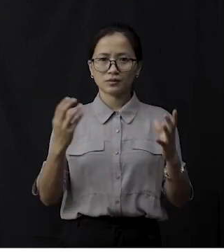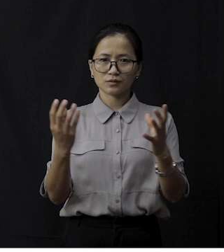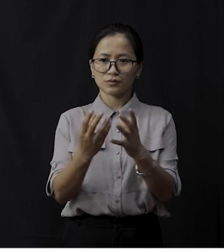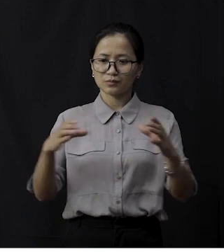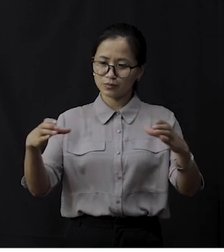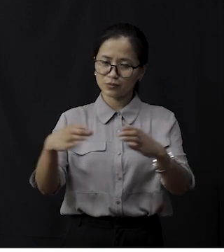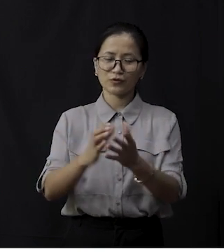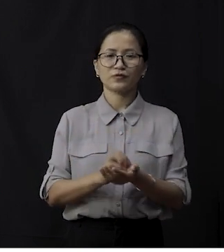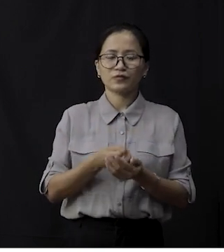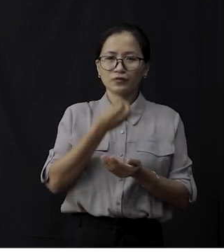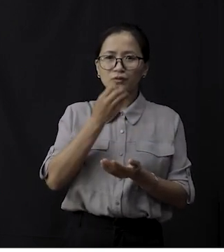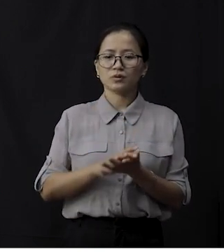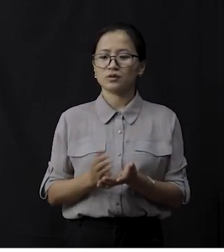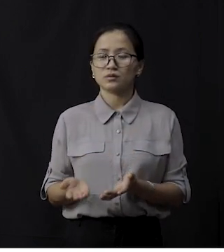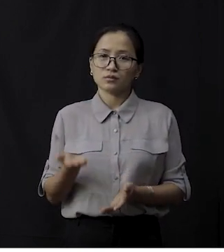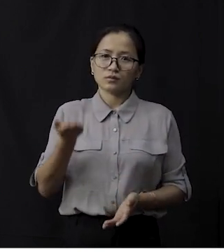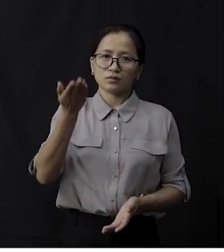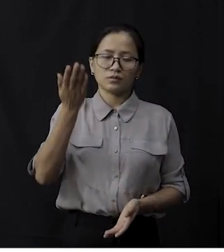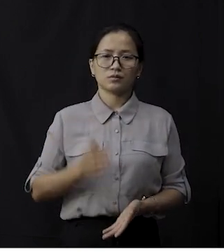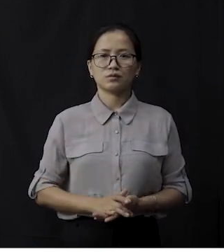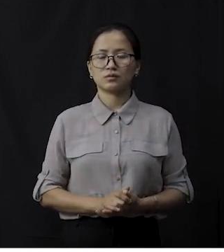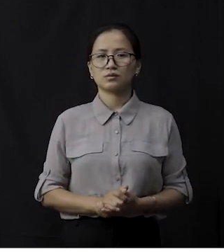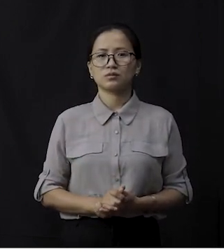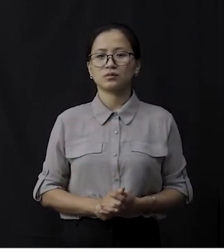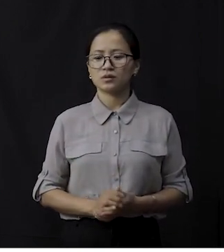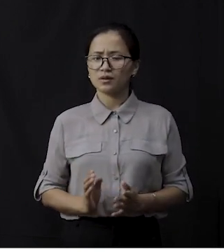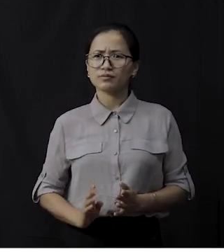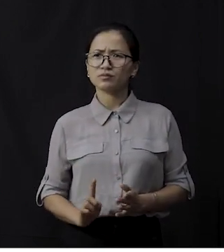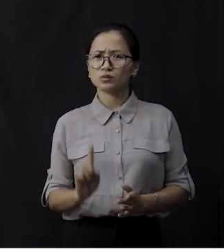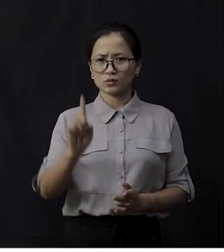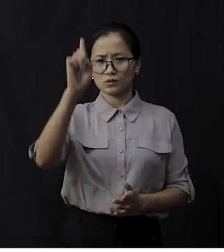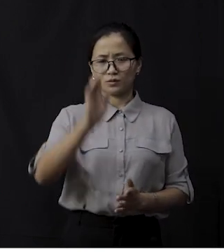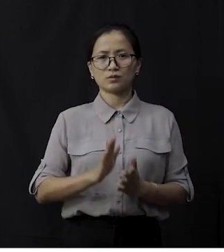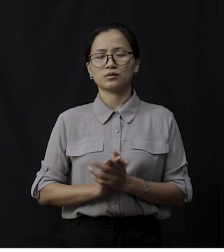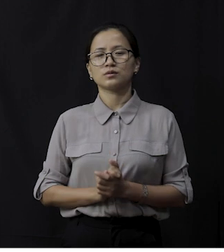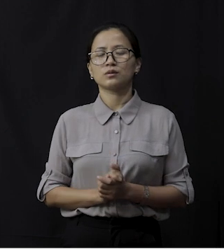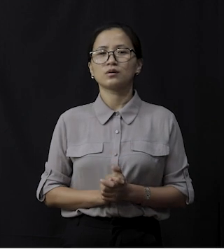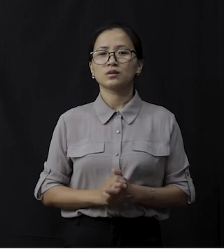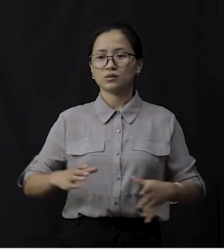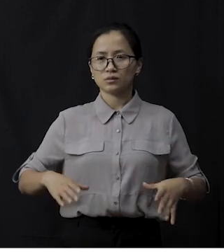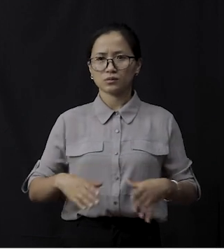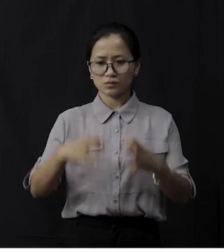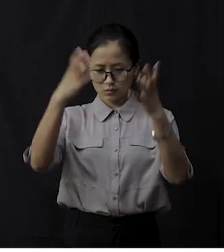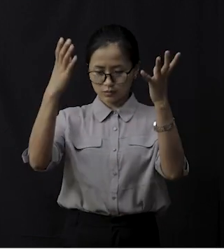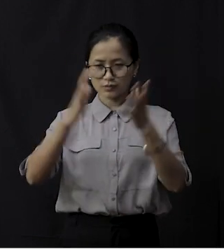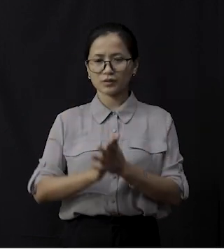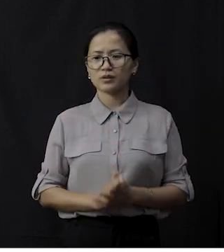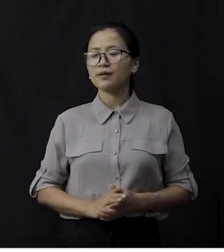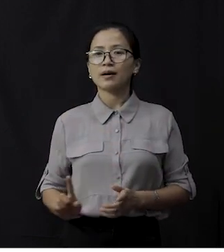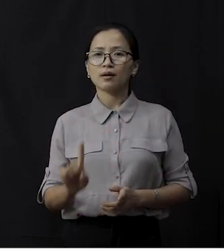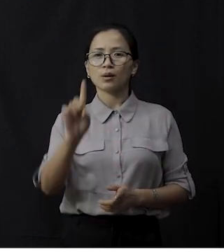of food, they grow, they come from, tall grasses, right? Their tree looks like a grass, a tall grass.